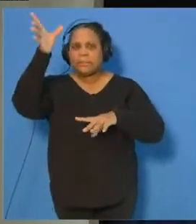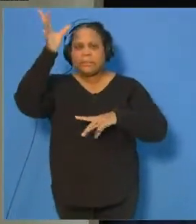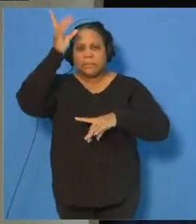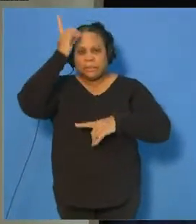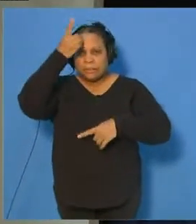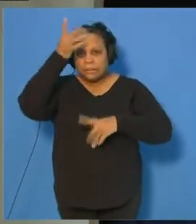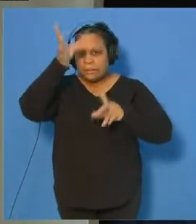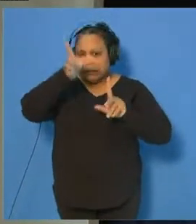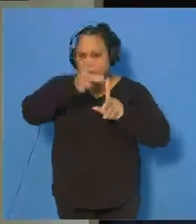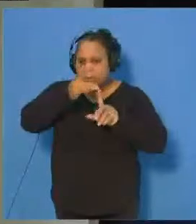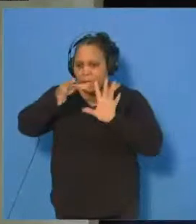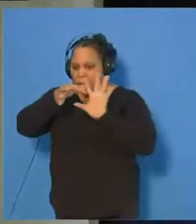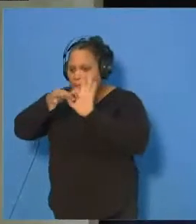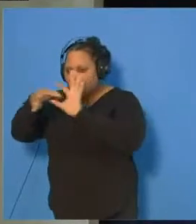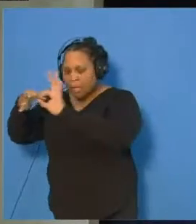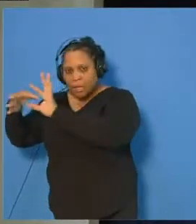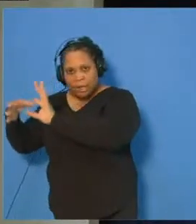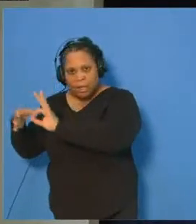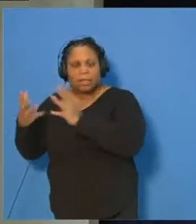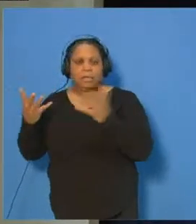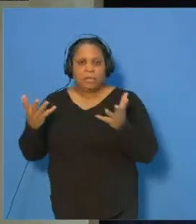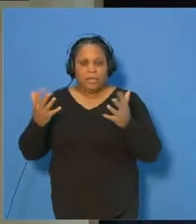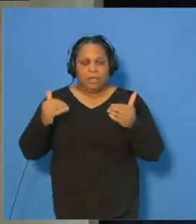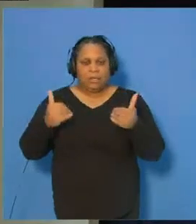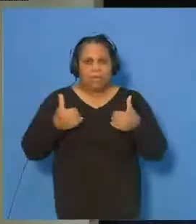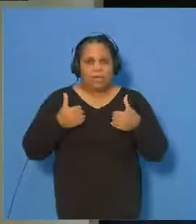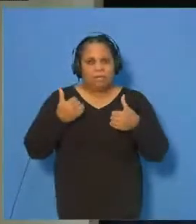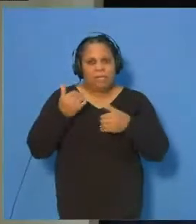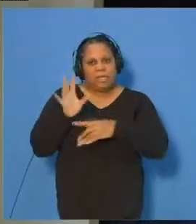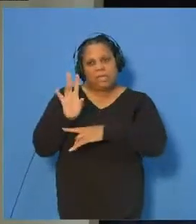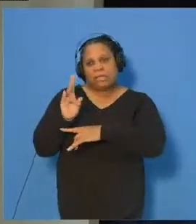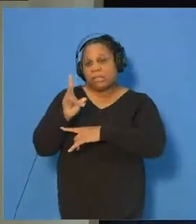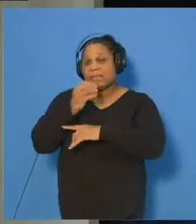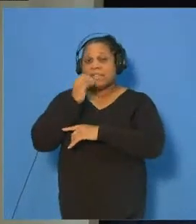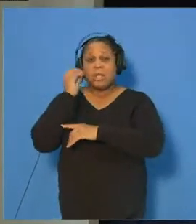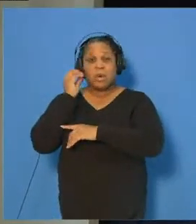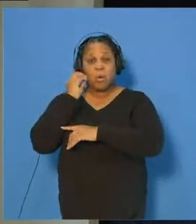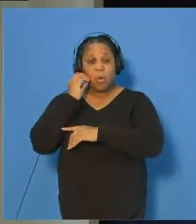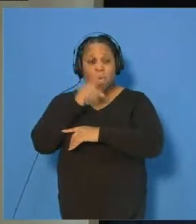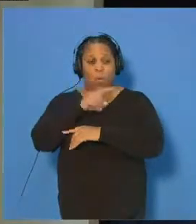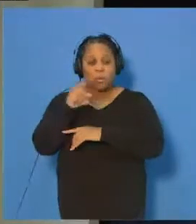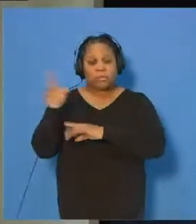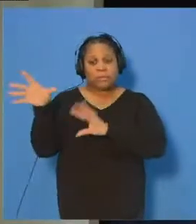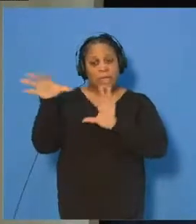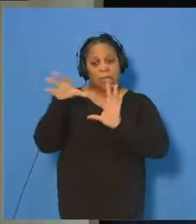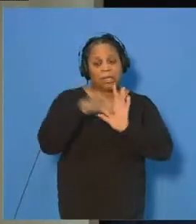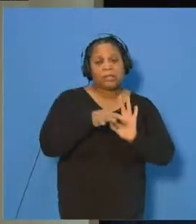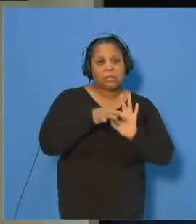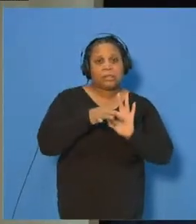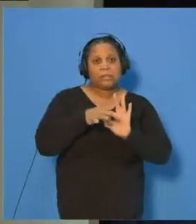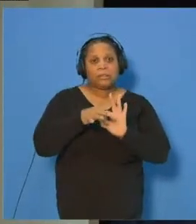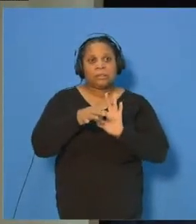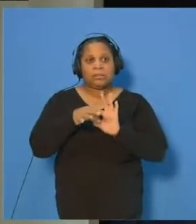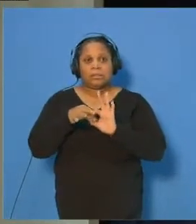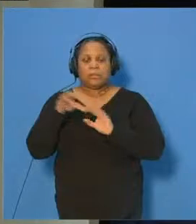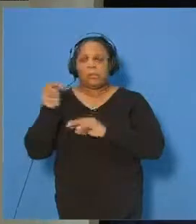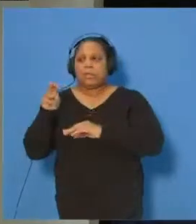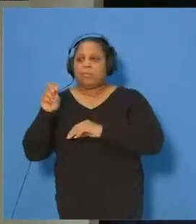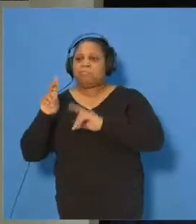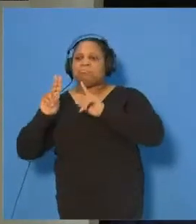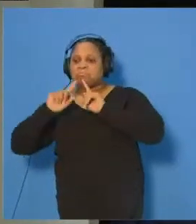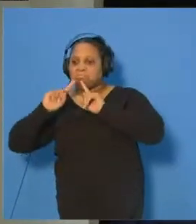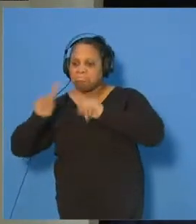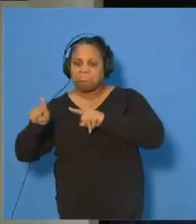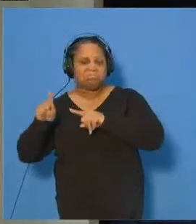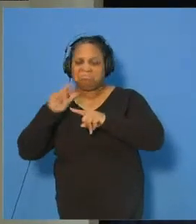epidemiological links. How many of the other 17 homes have links to them? That information I don't have at my disposal.